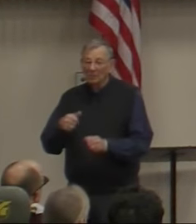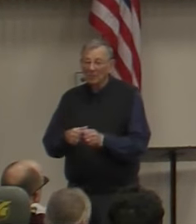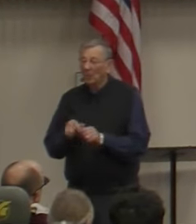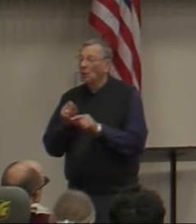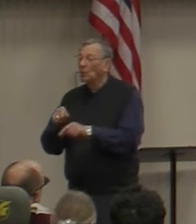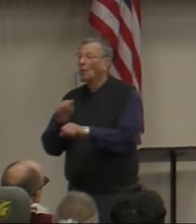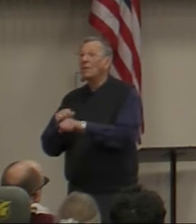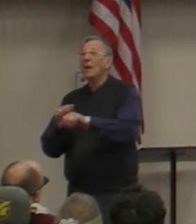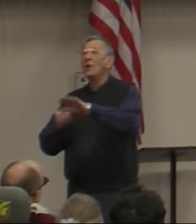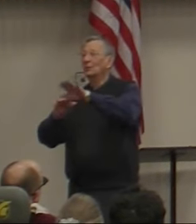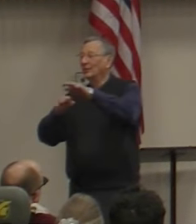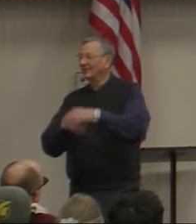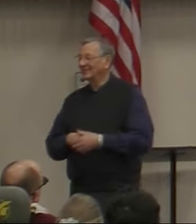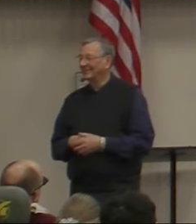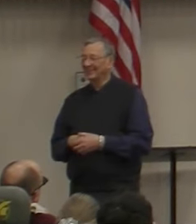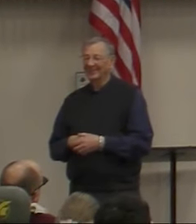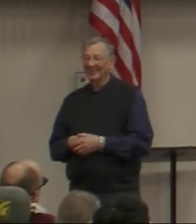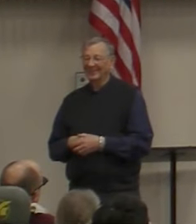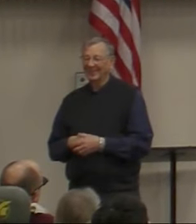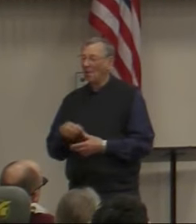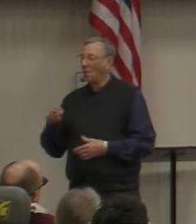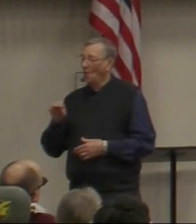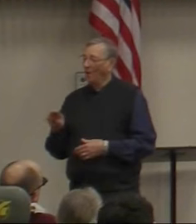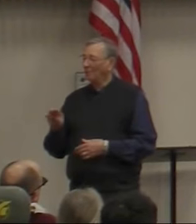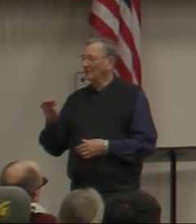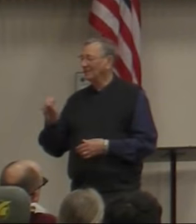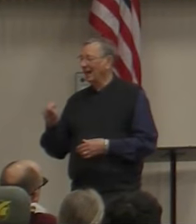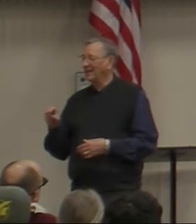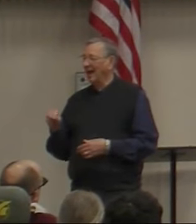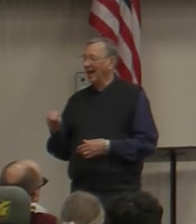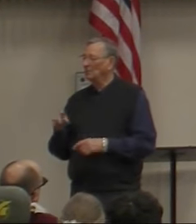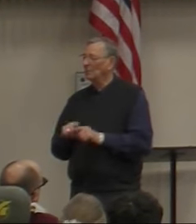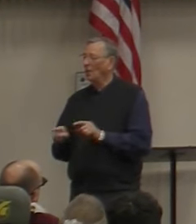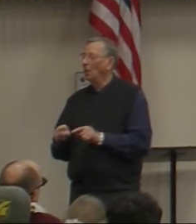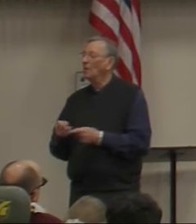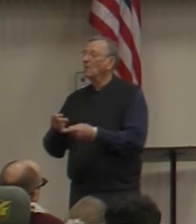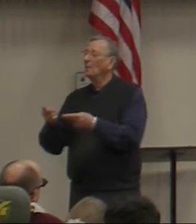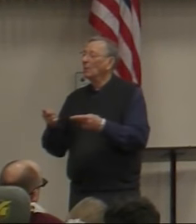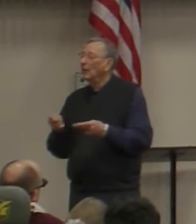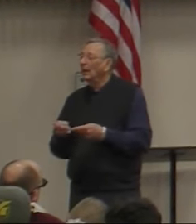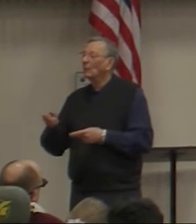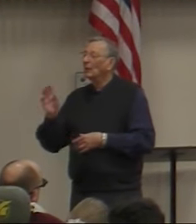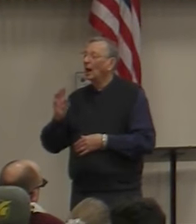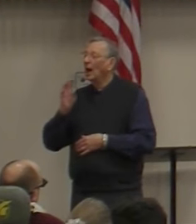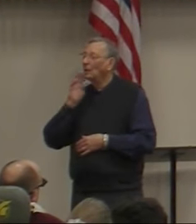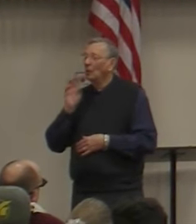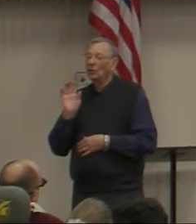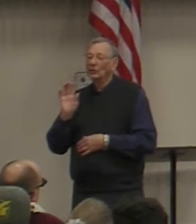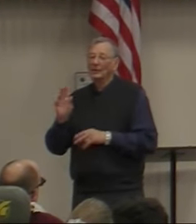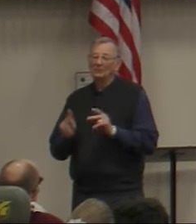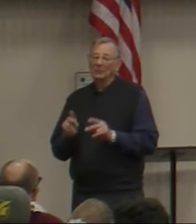mountain. Mount Horeb or Mount Sinai is a place where God talks to his people.